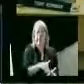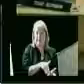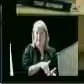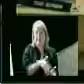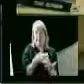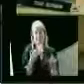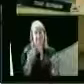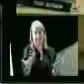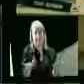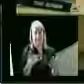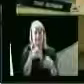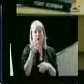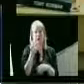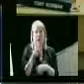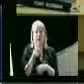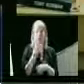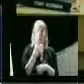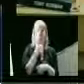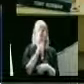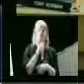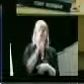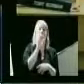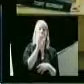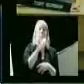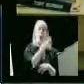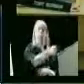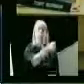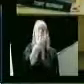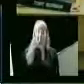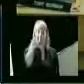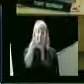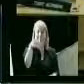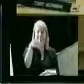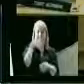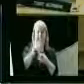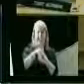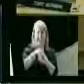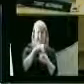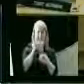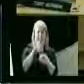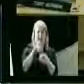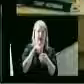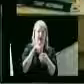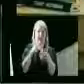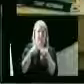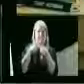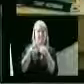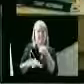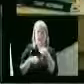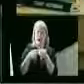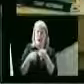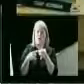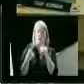All right, so he goes, that puts him into this cycle of